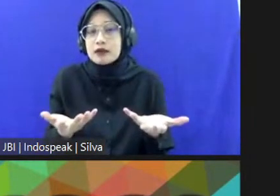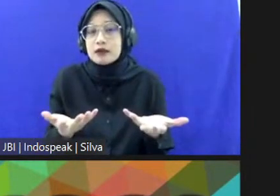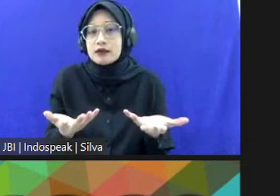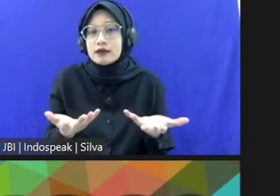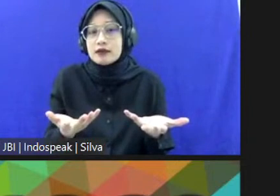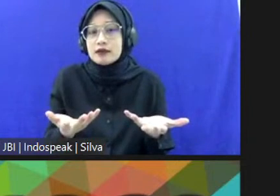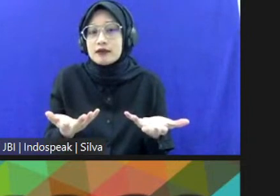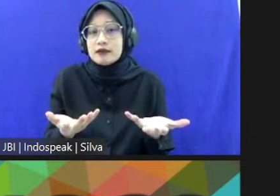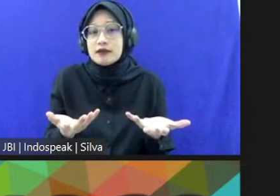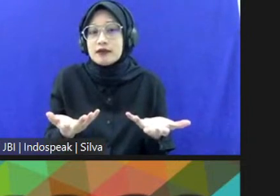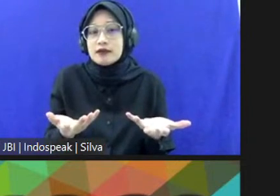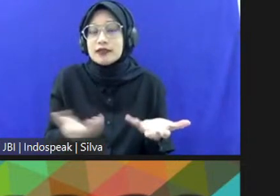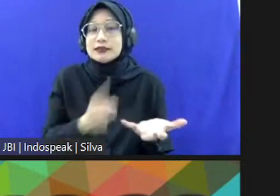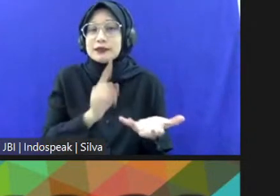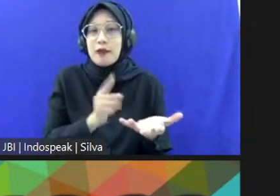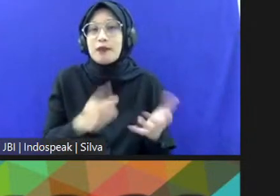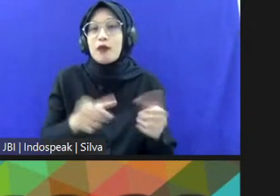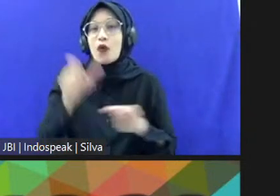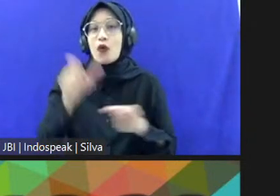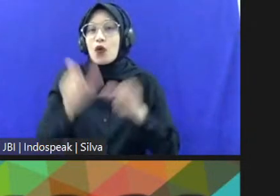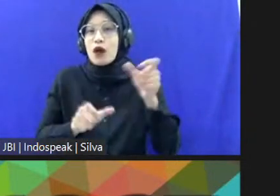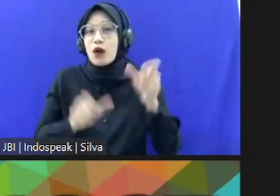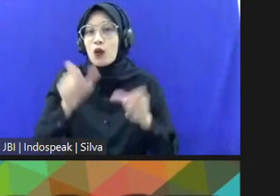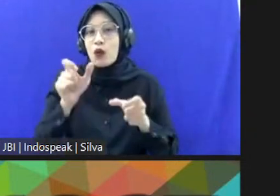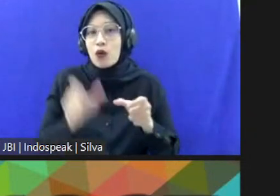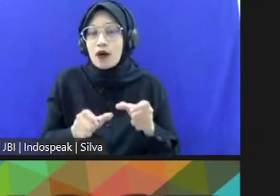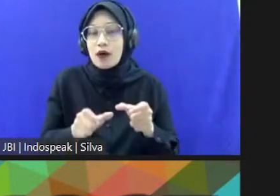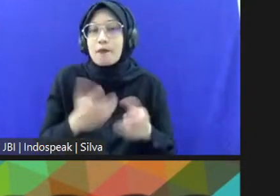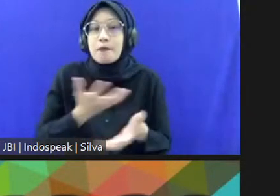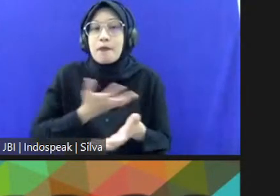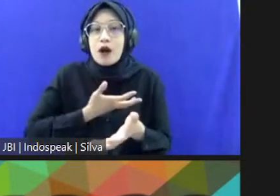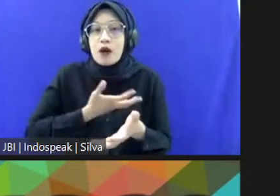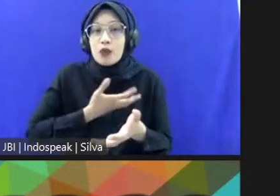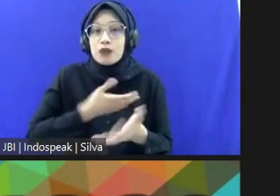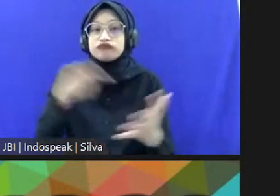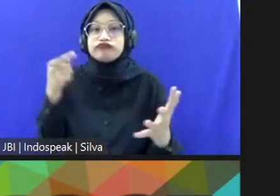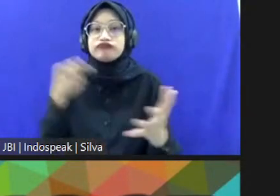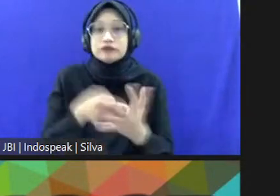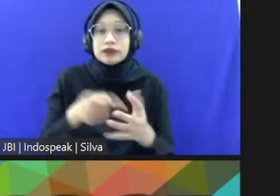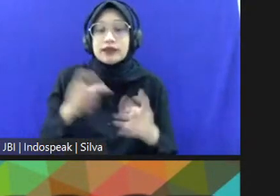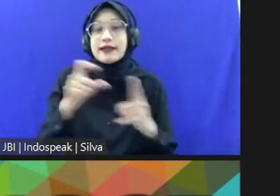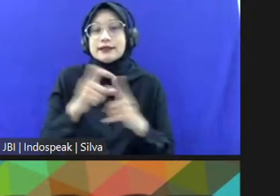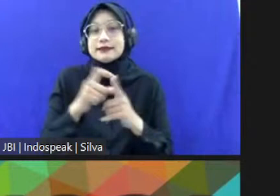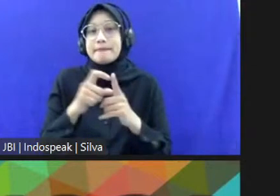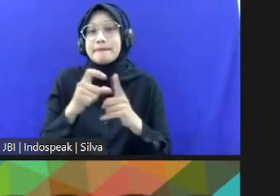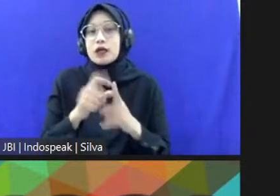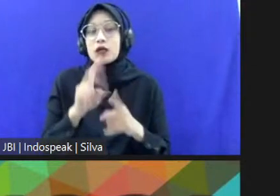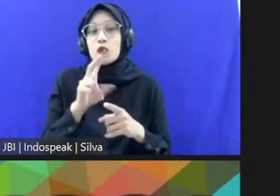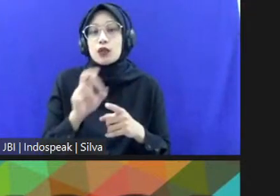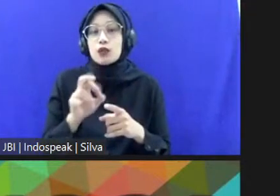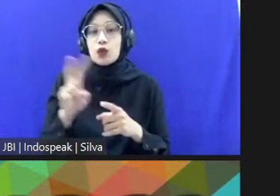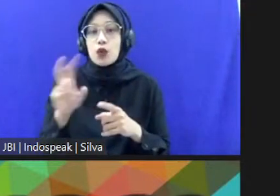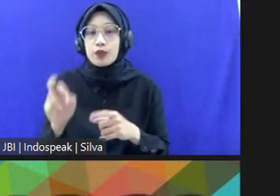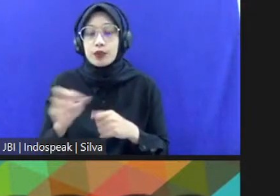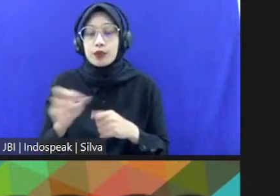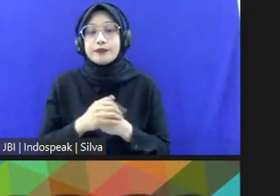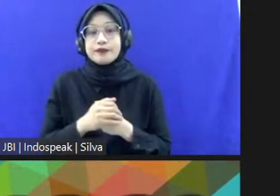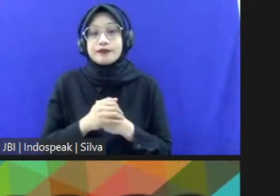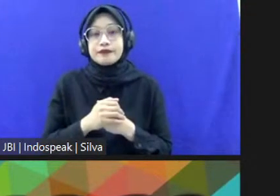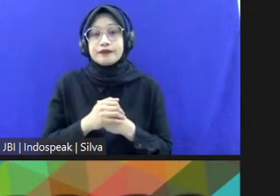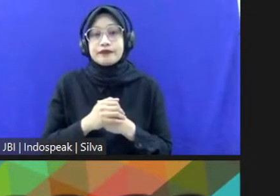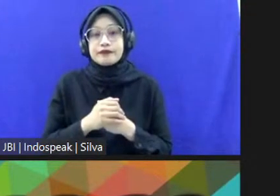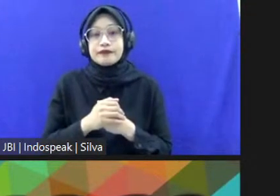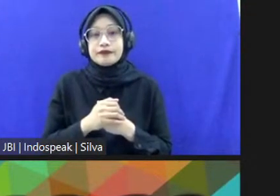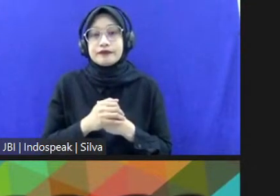local elections conducted in December 2020. Our COVID was an active role with the other civil